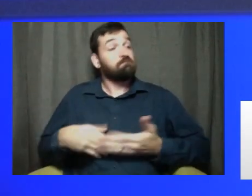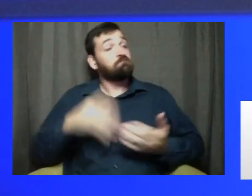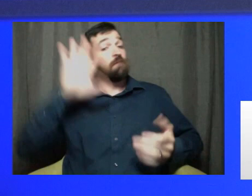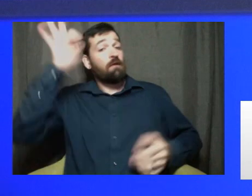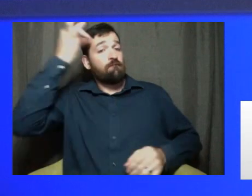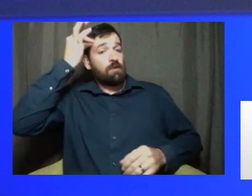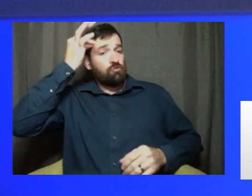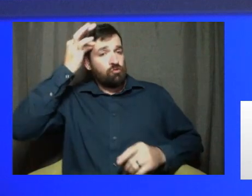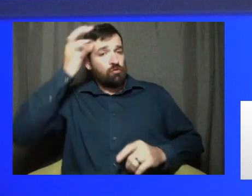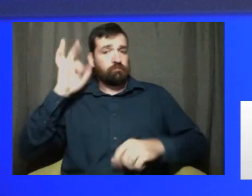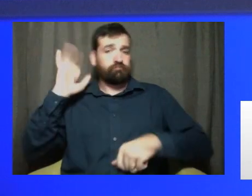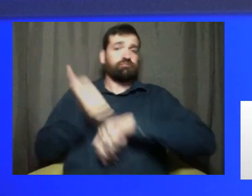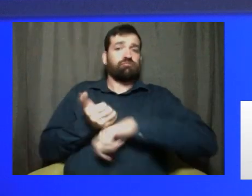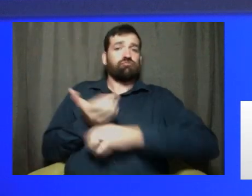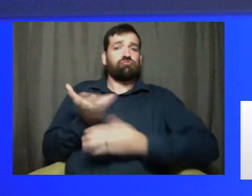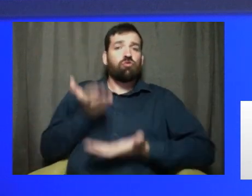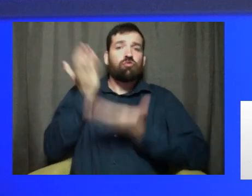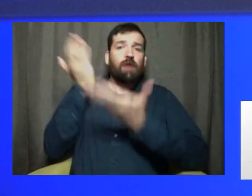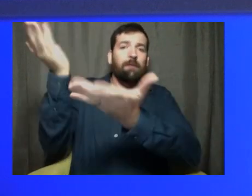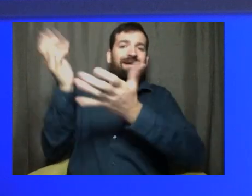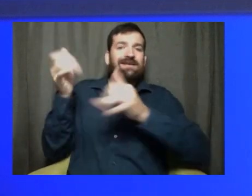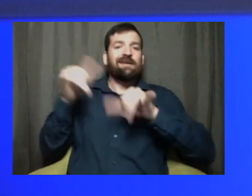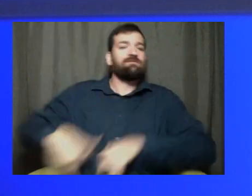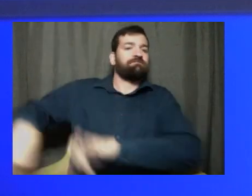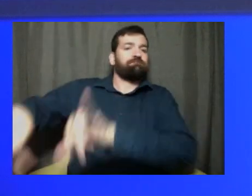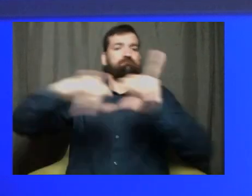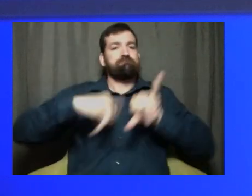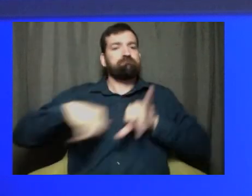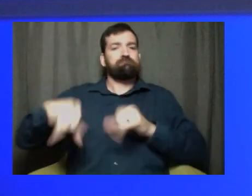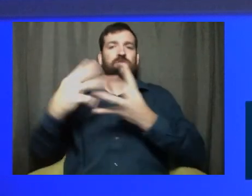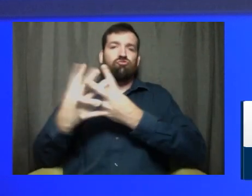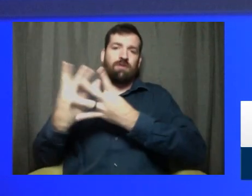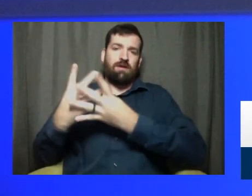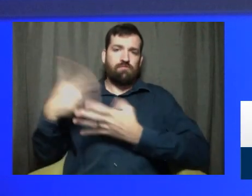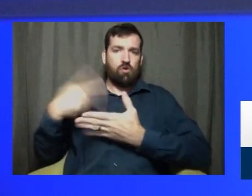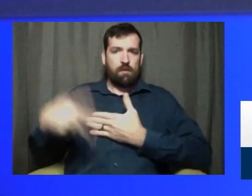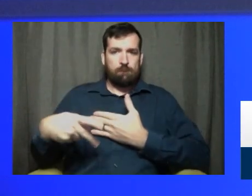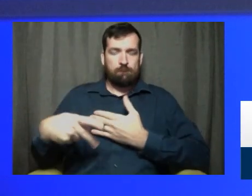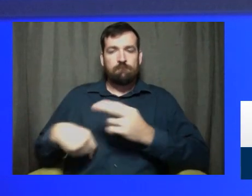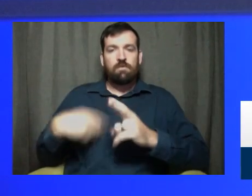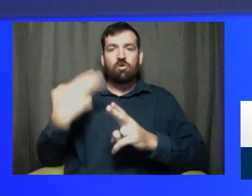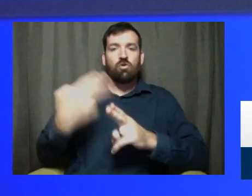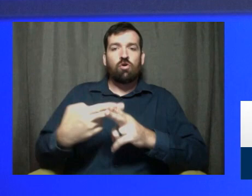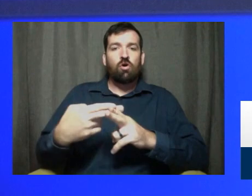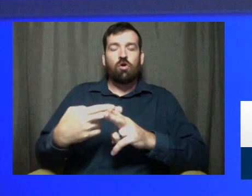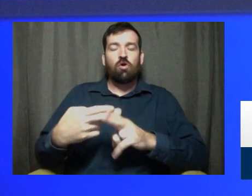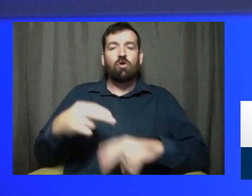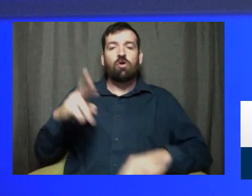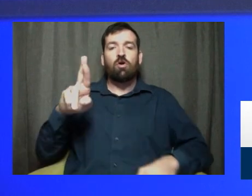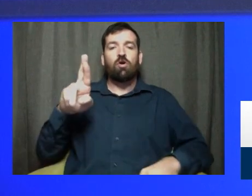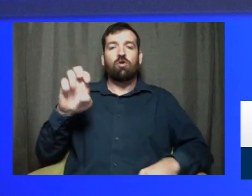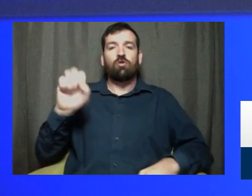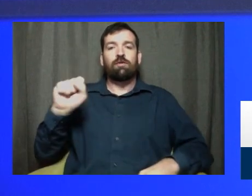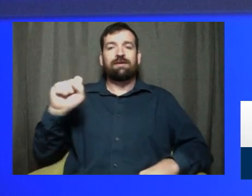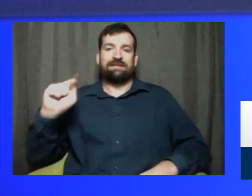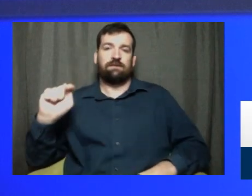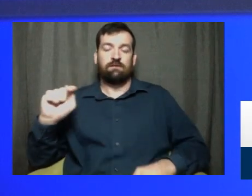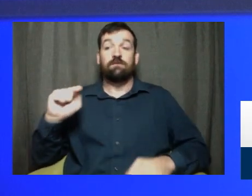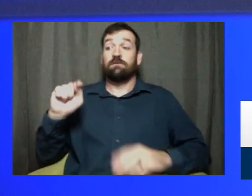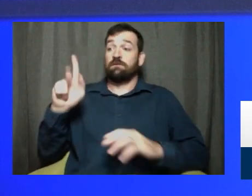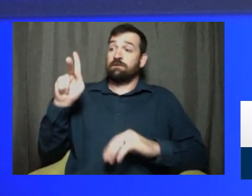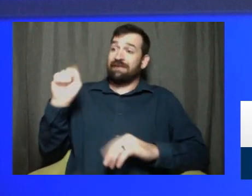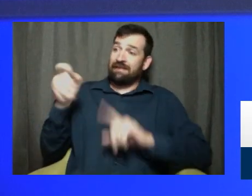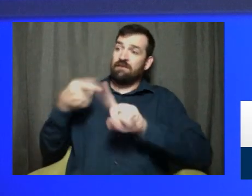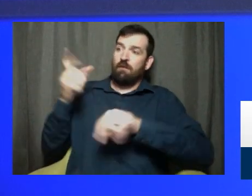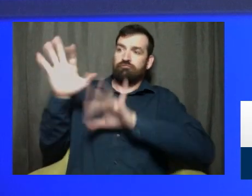a recommended universal screening program and called the Rsv. So Kansas takes what they screen for from that list,